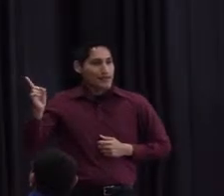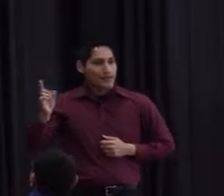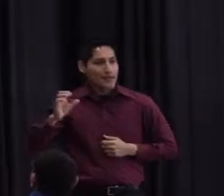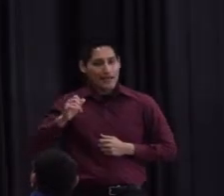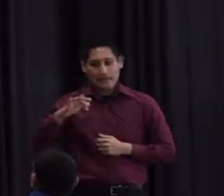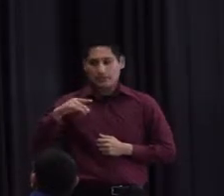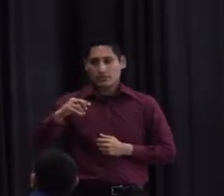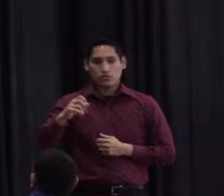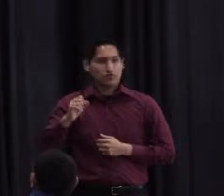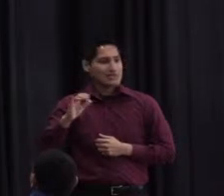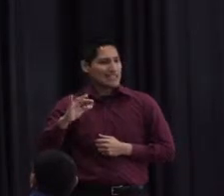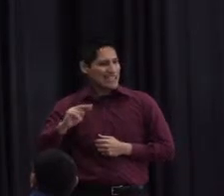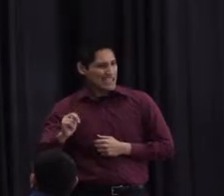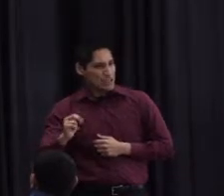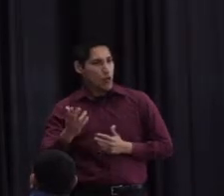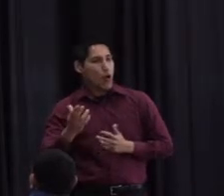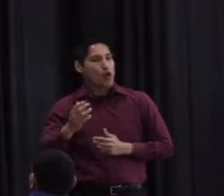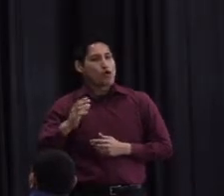or Carlos Santana?